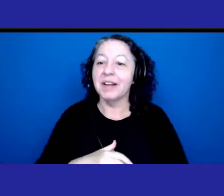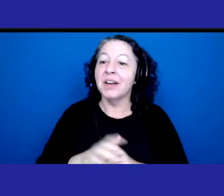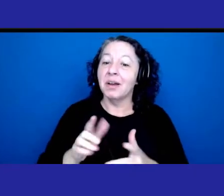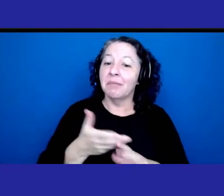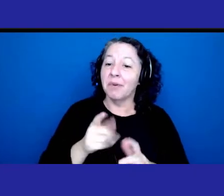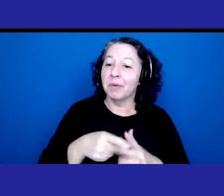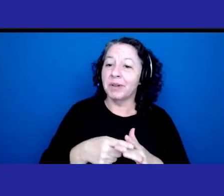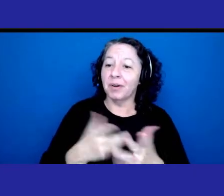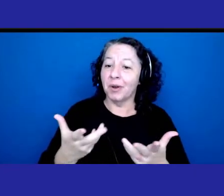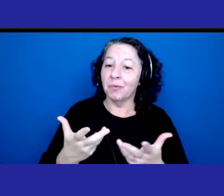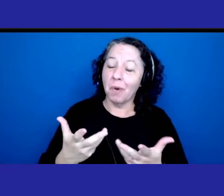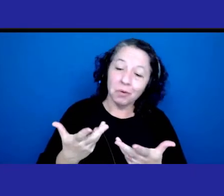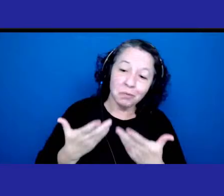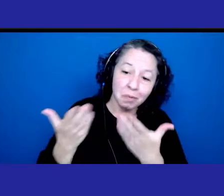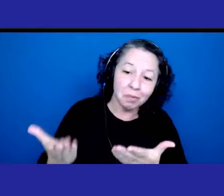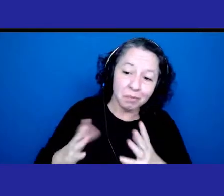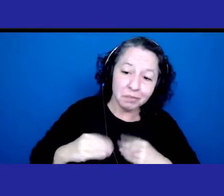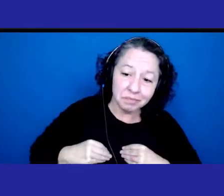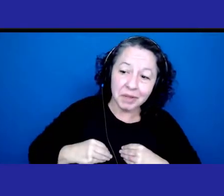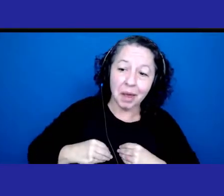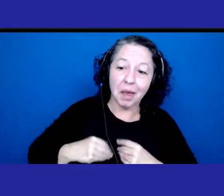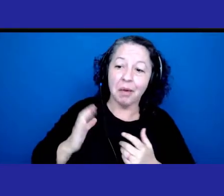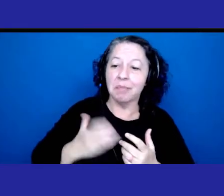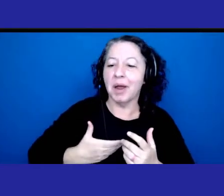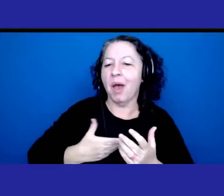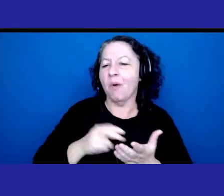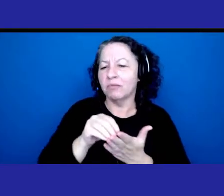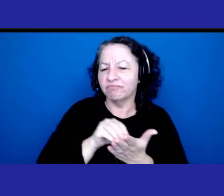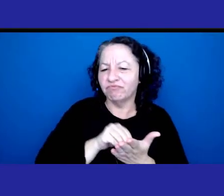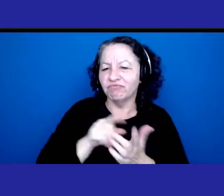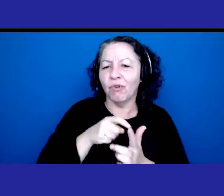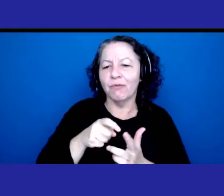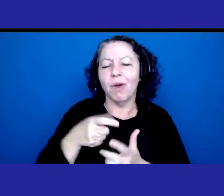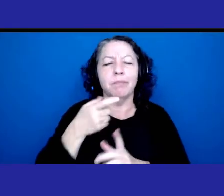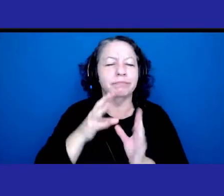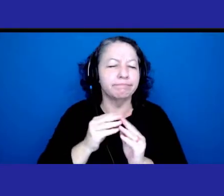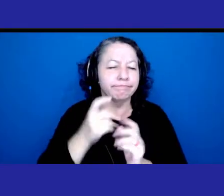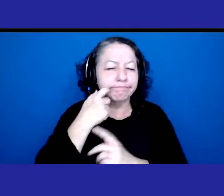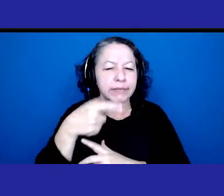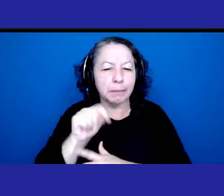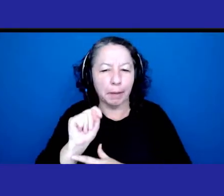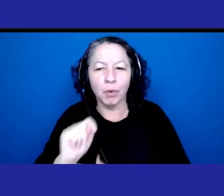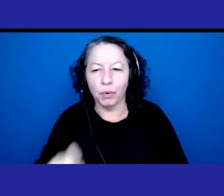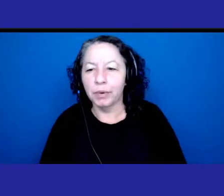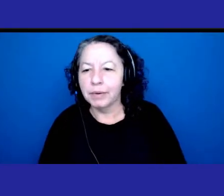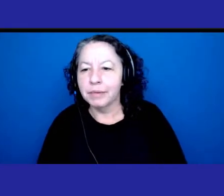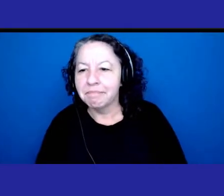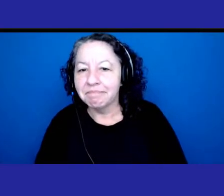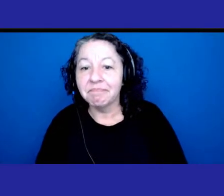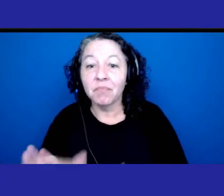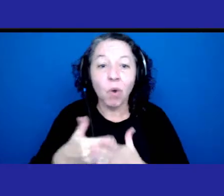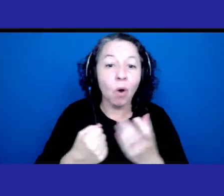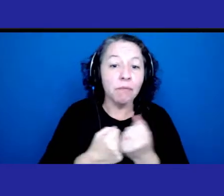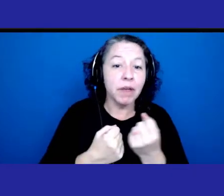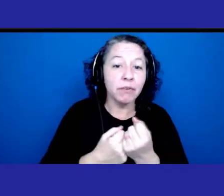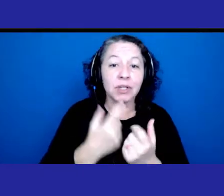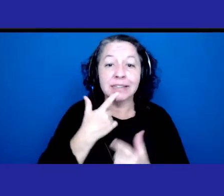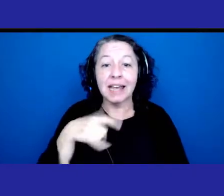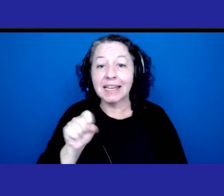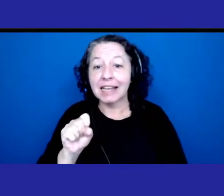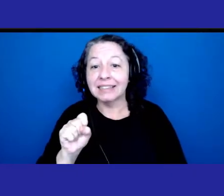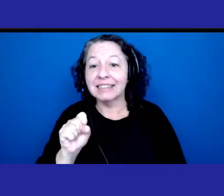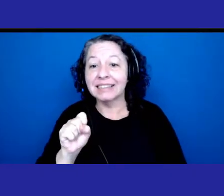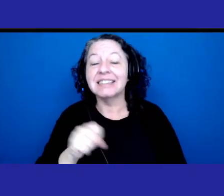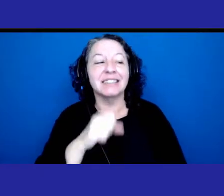from September. If I can get a proposal for that. So moved. Right, all in favor, please say yes. Yes. Thank you. All